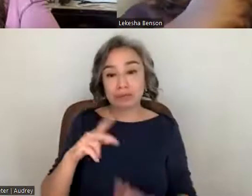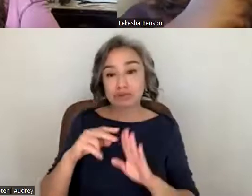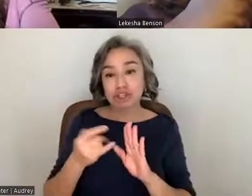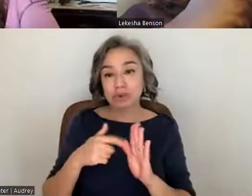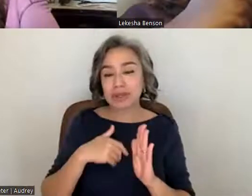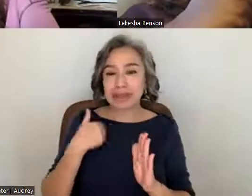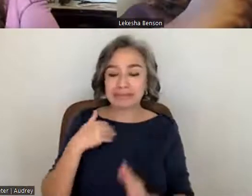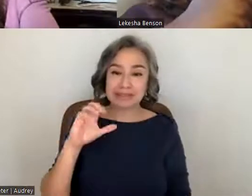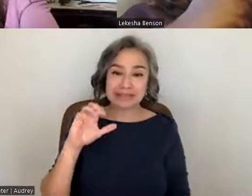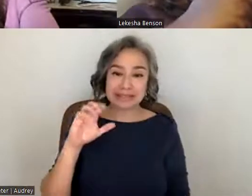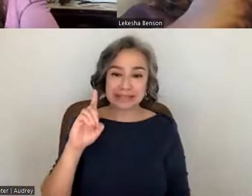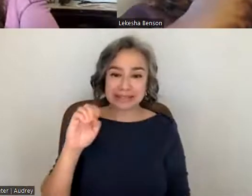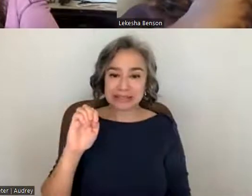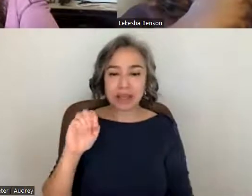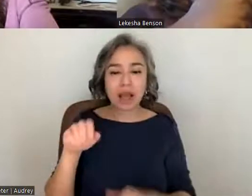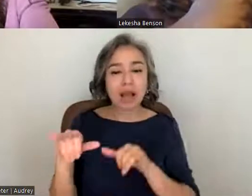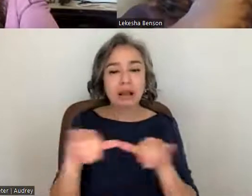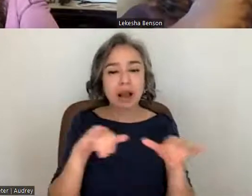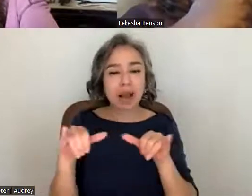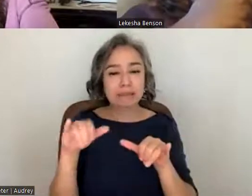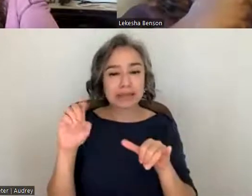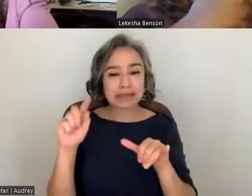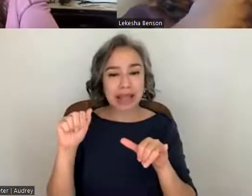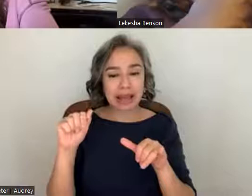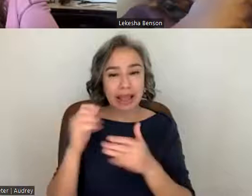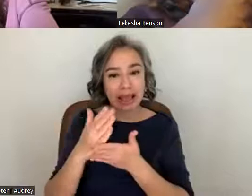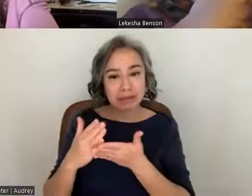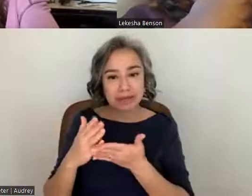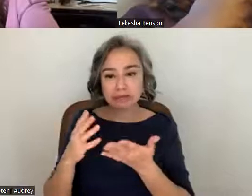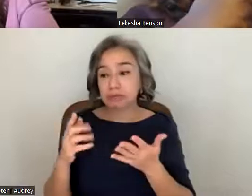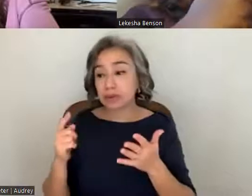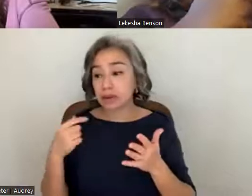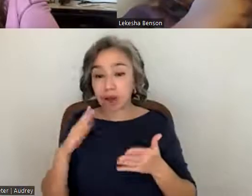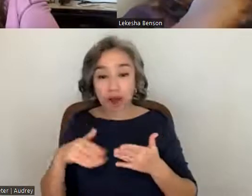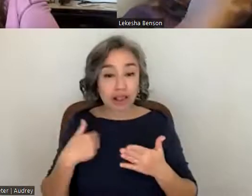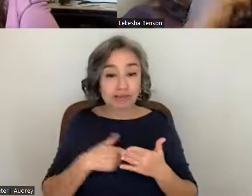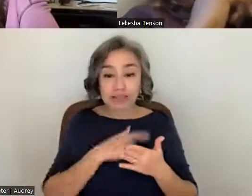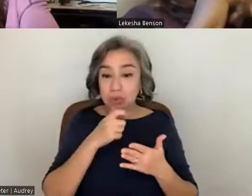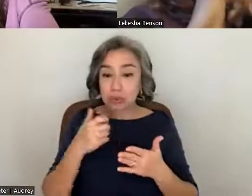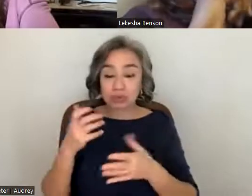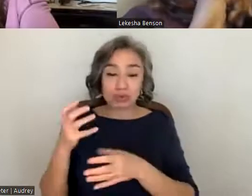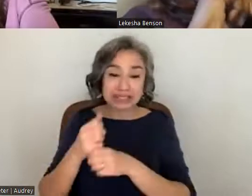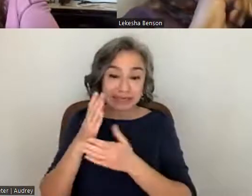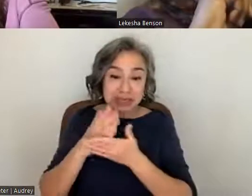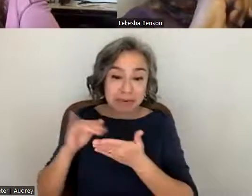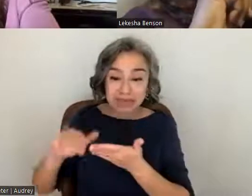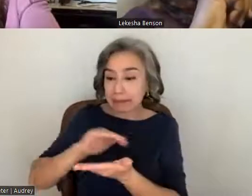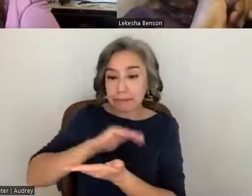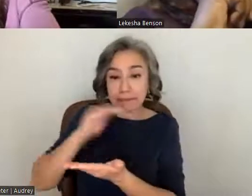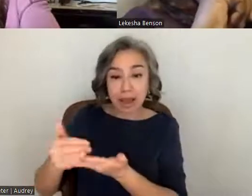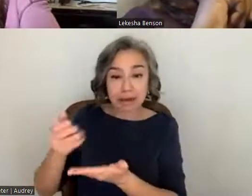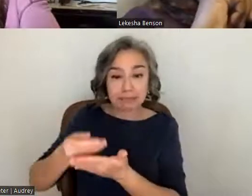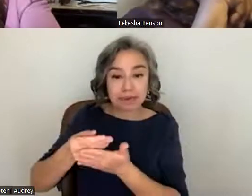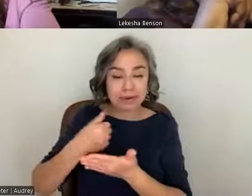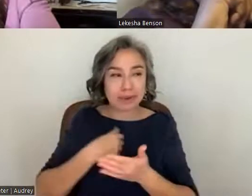CDEs, these common data elements that everybody who got this pot of money has to ask. And they're pretty intrusive questions, especially